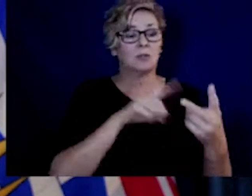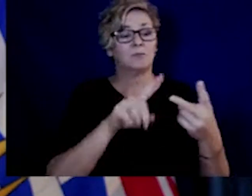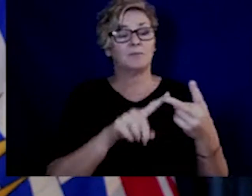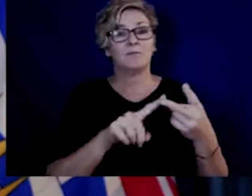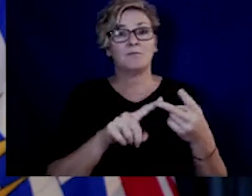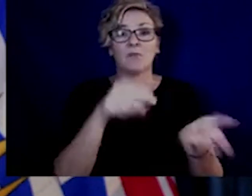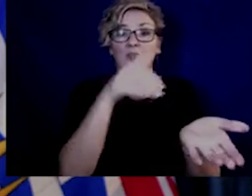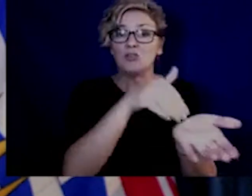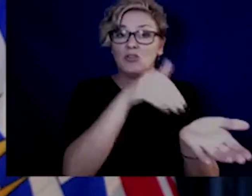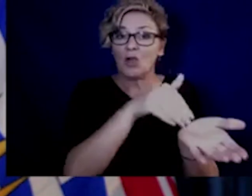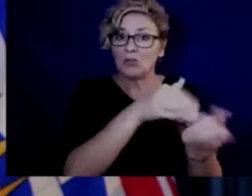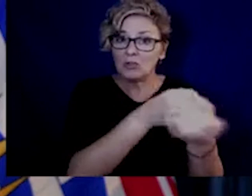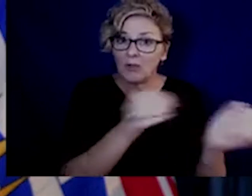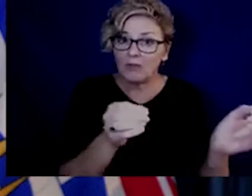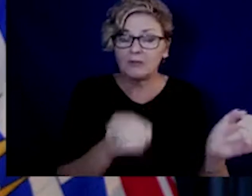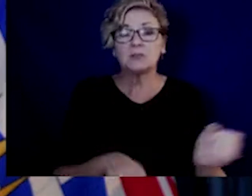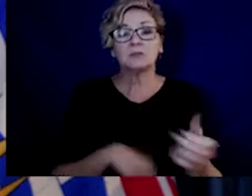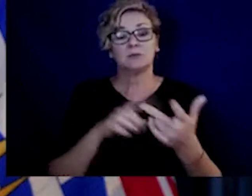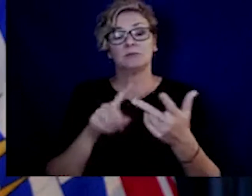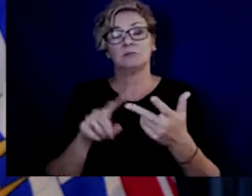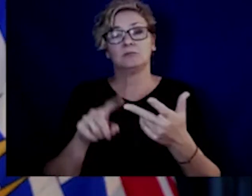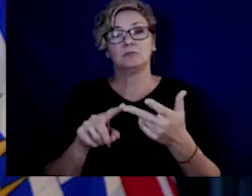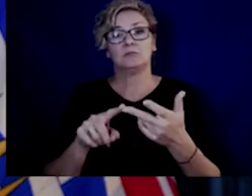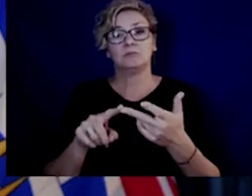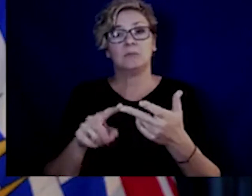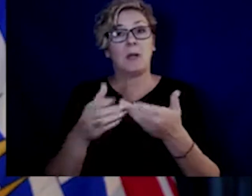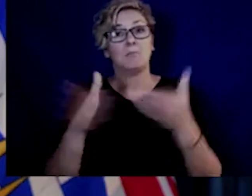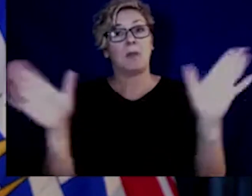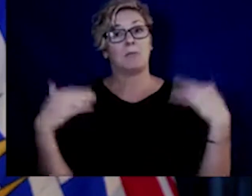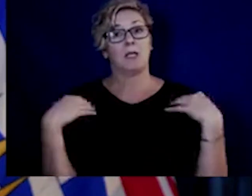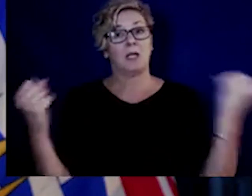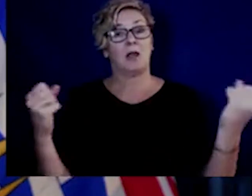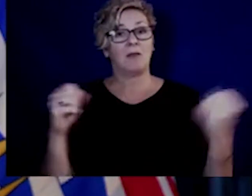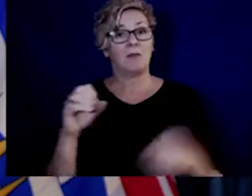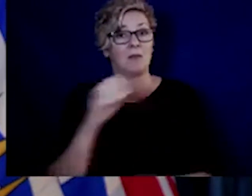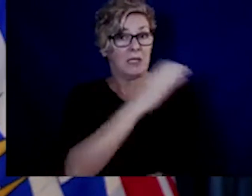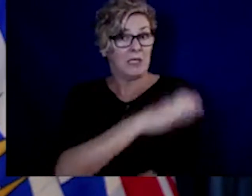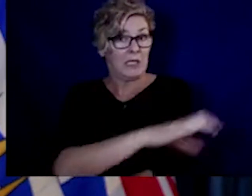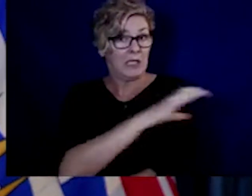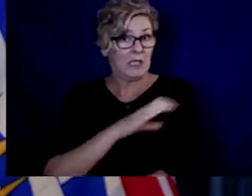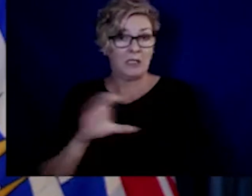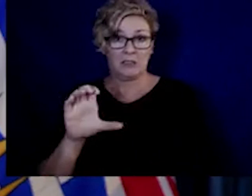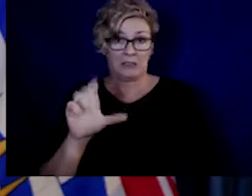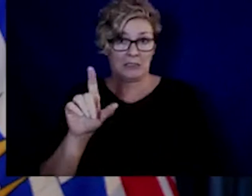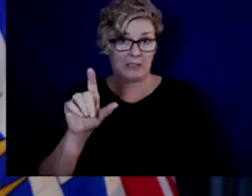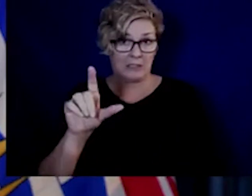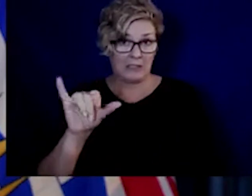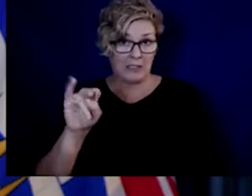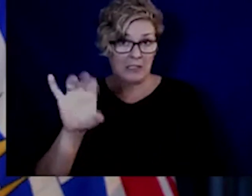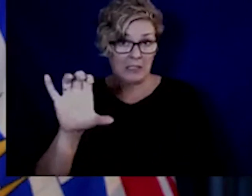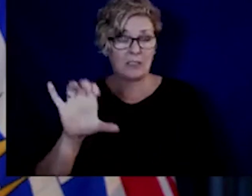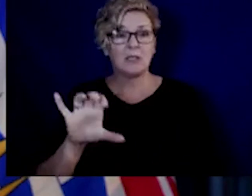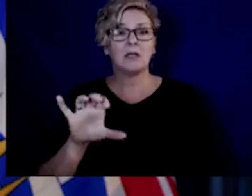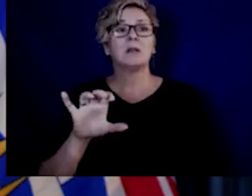vaccine in the community. We know that physicians' offices also deliver vaccine, and they are looking at ways of doing that to be very efficient